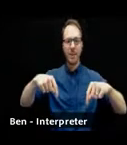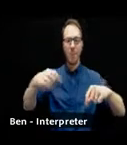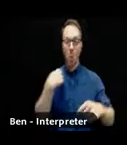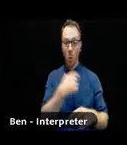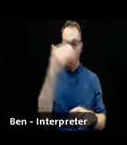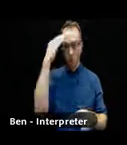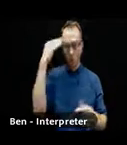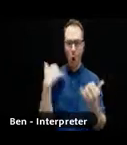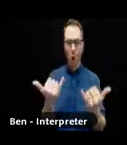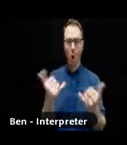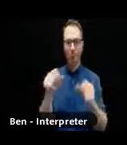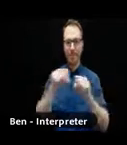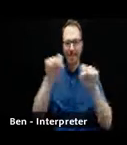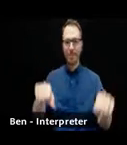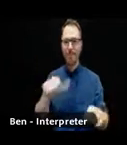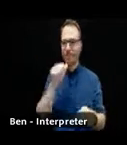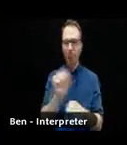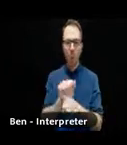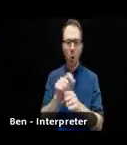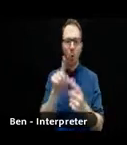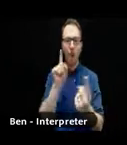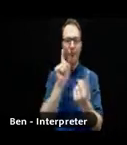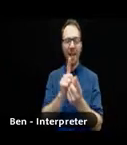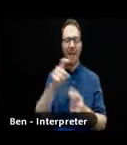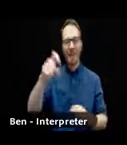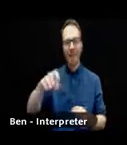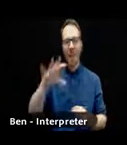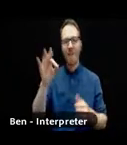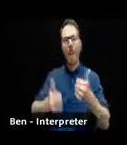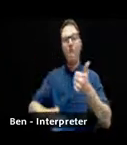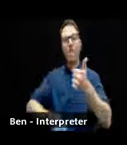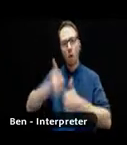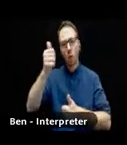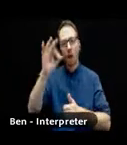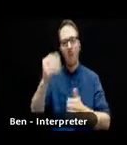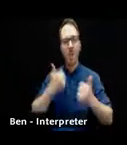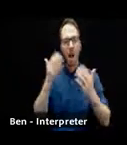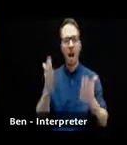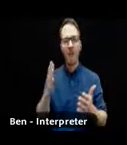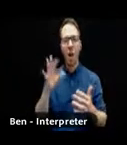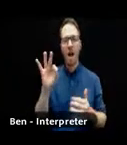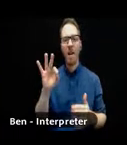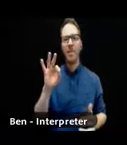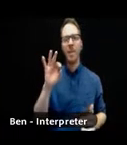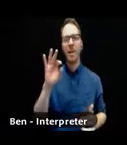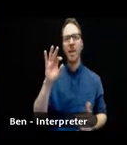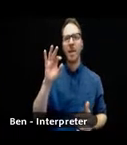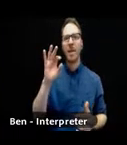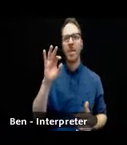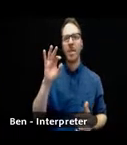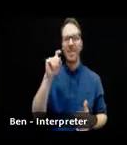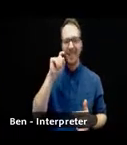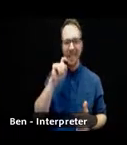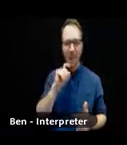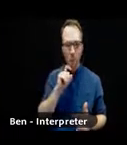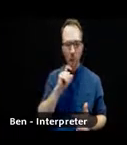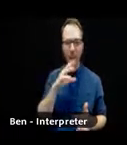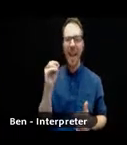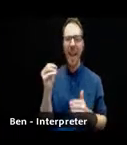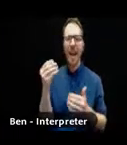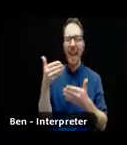working to meet the needs of the majority of survivors of sexual and intimate partner violence. And I really come to this work